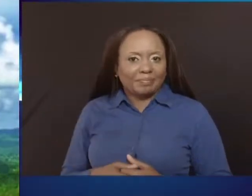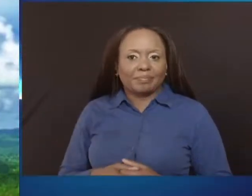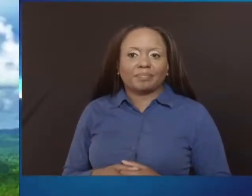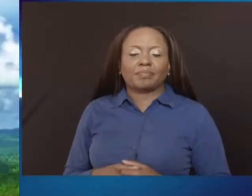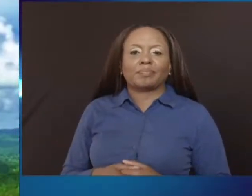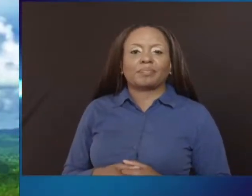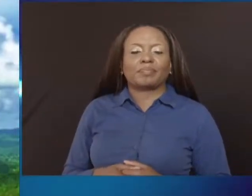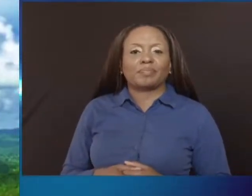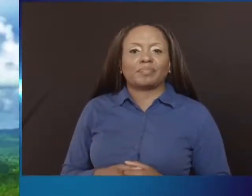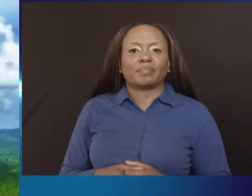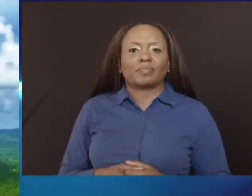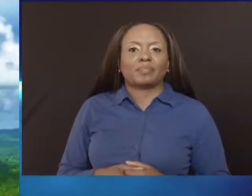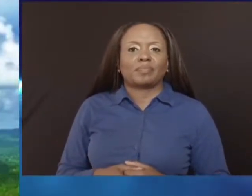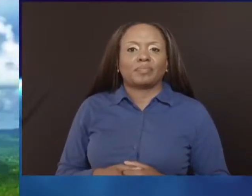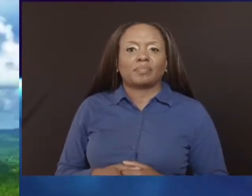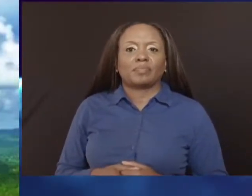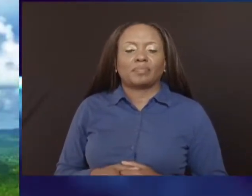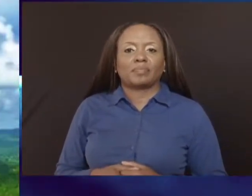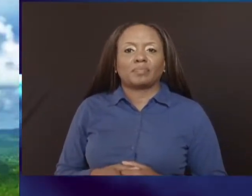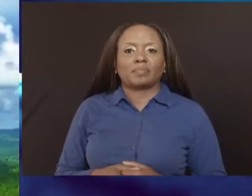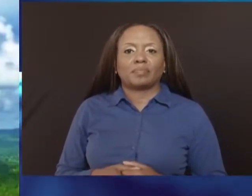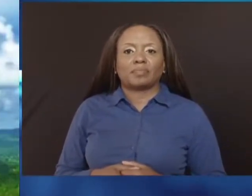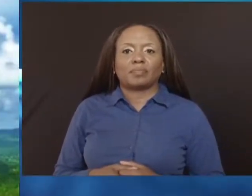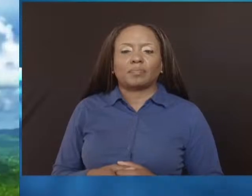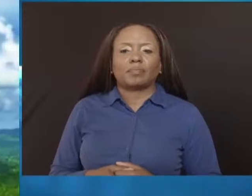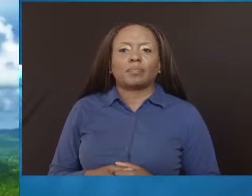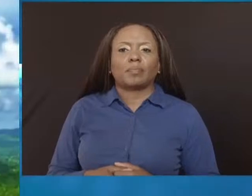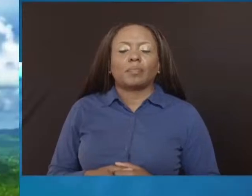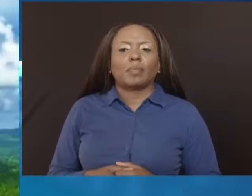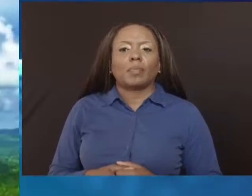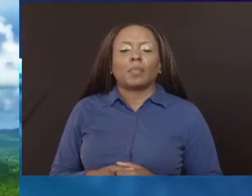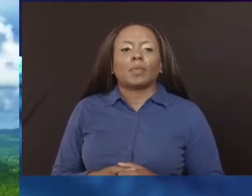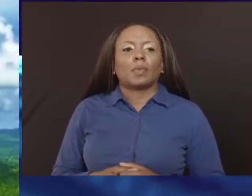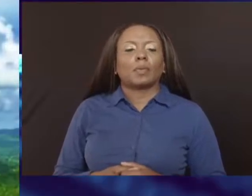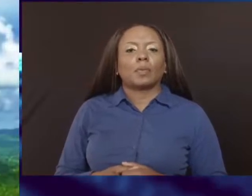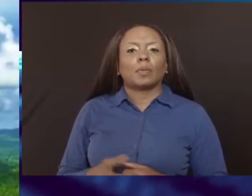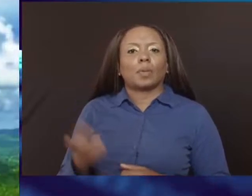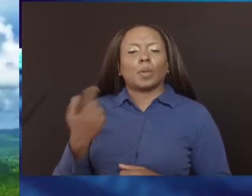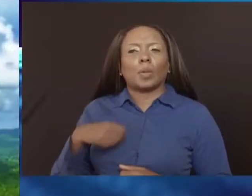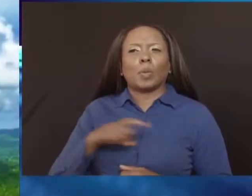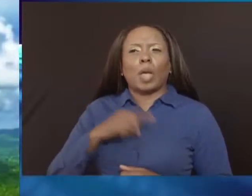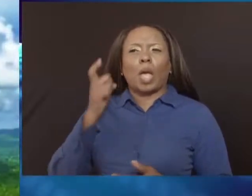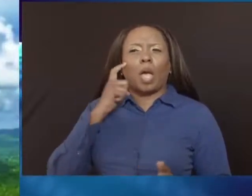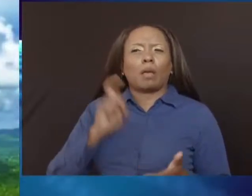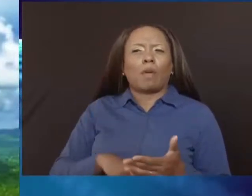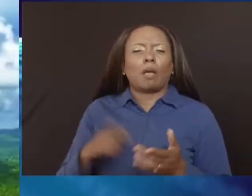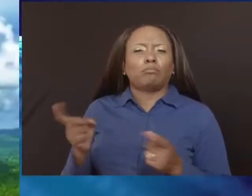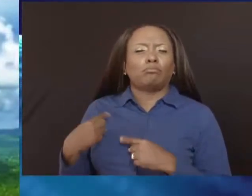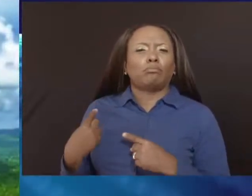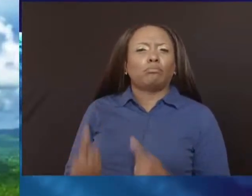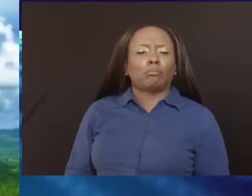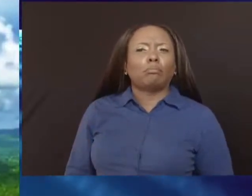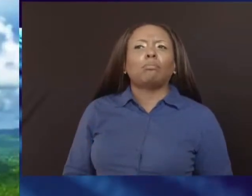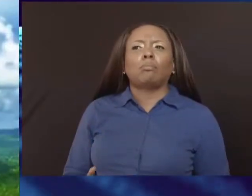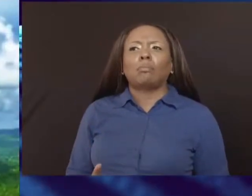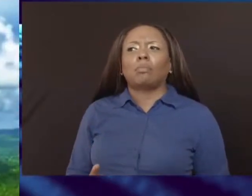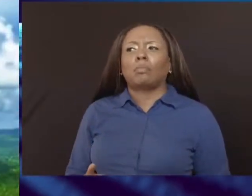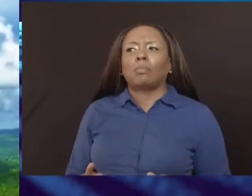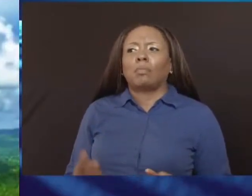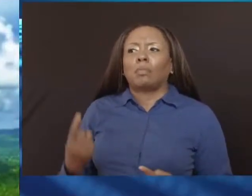So essentially, of those persons that we have identified up until this date, we've had